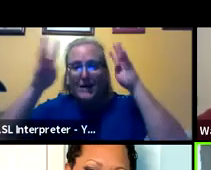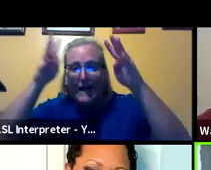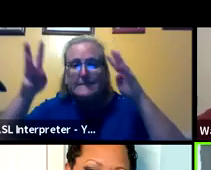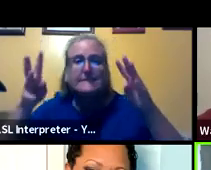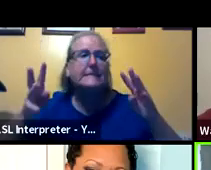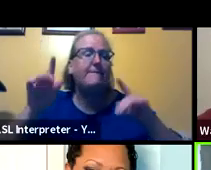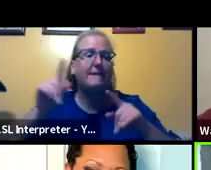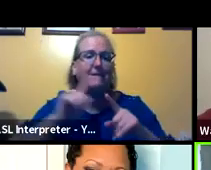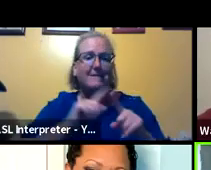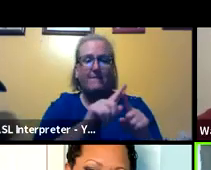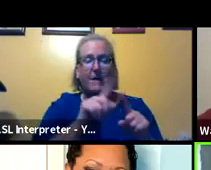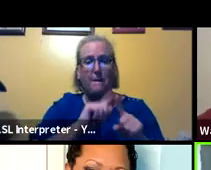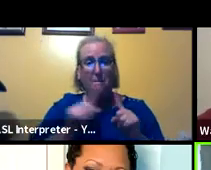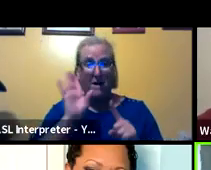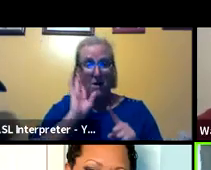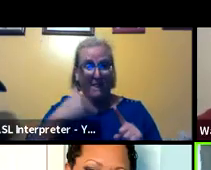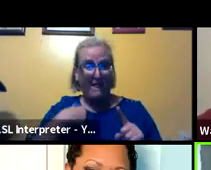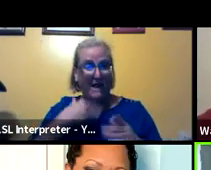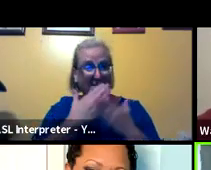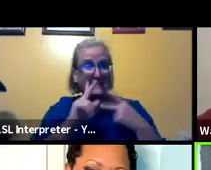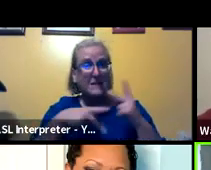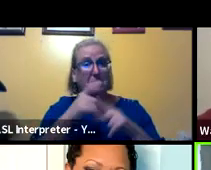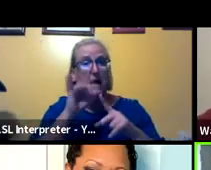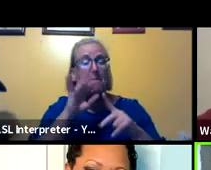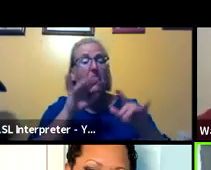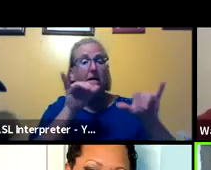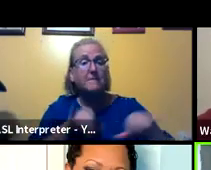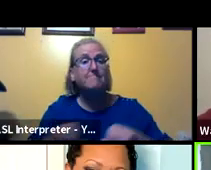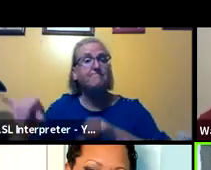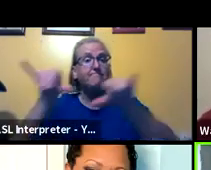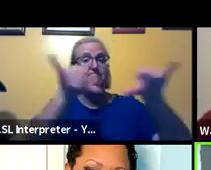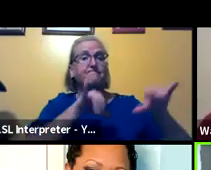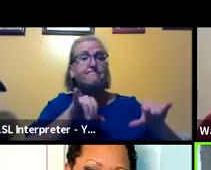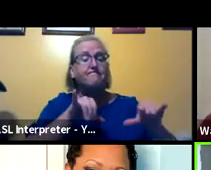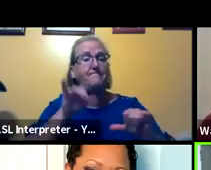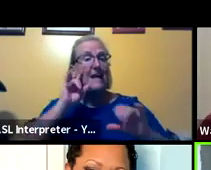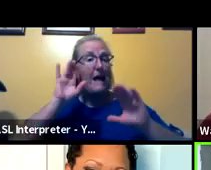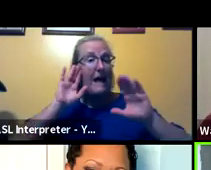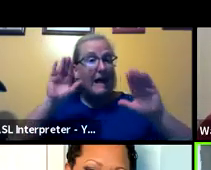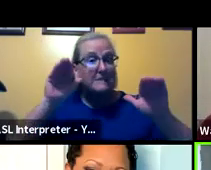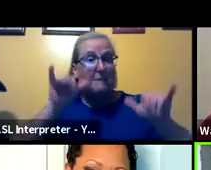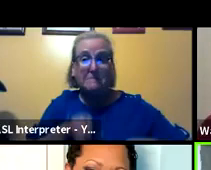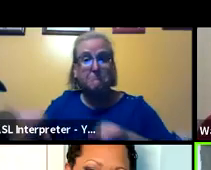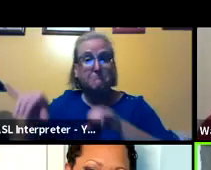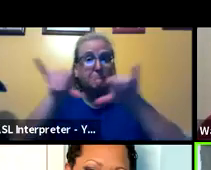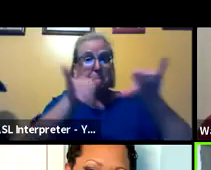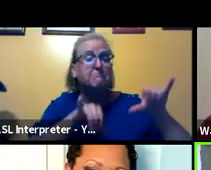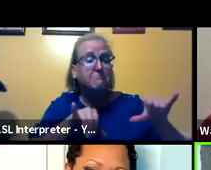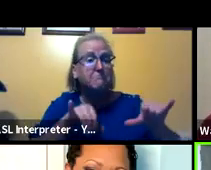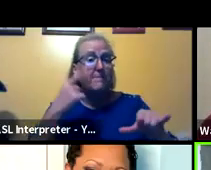of uniformity or framework or expectation for